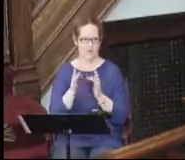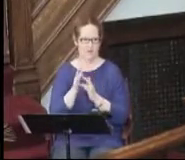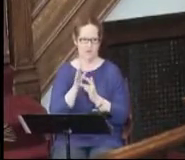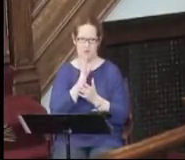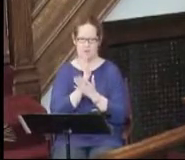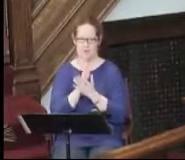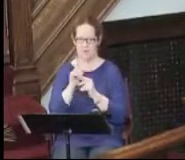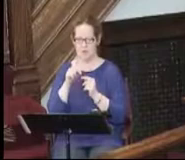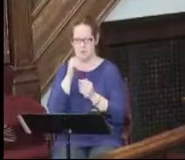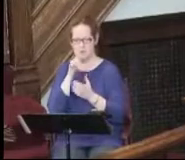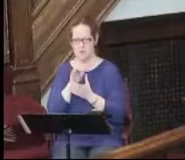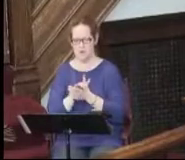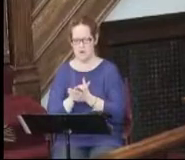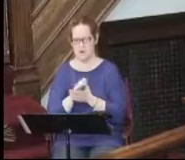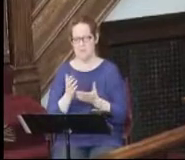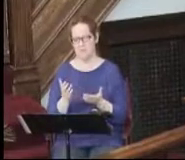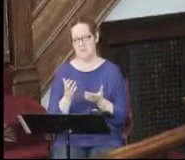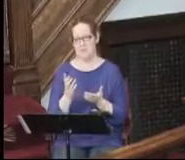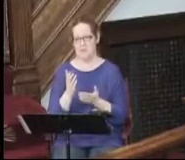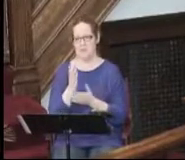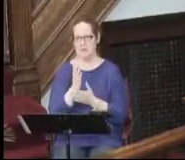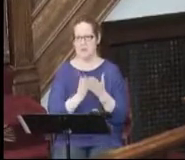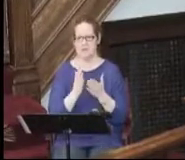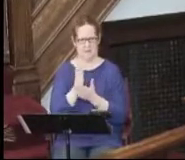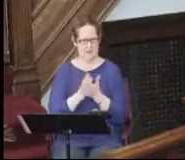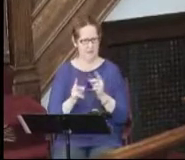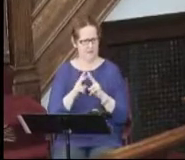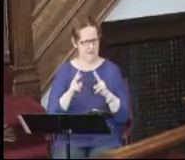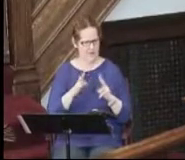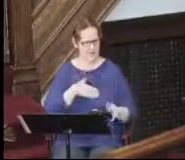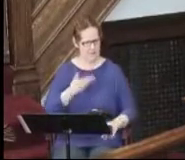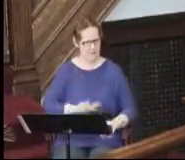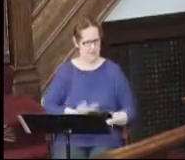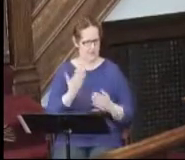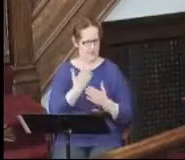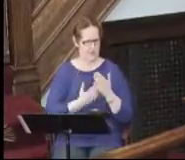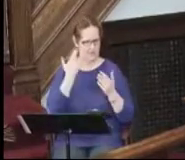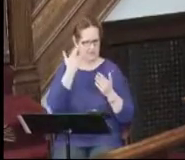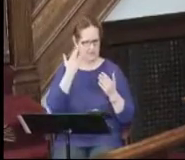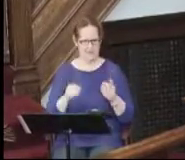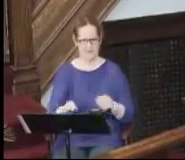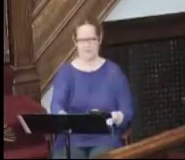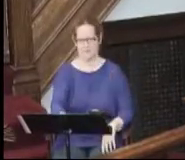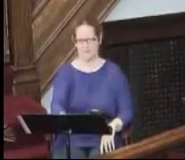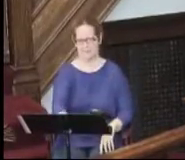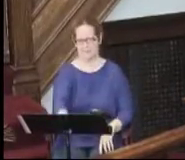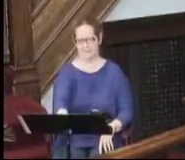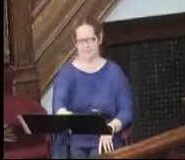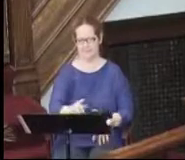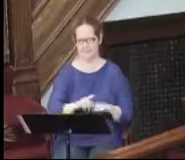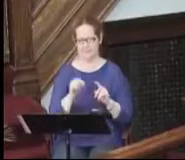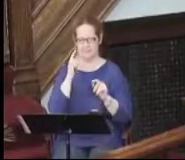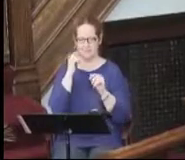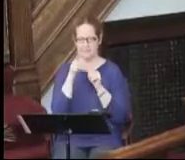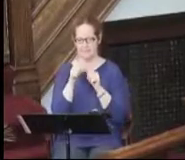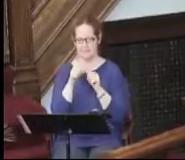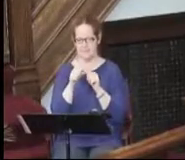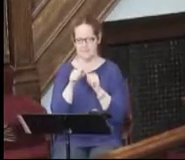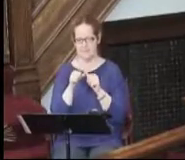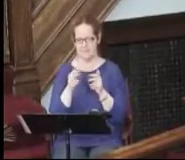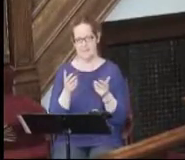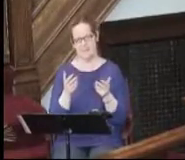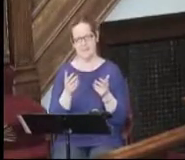wife. And how that seems to get people really, really upset for some reason. But we need to remember that